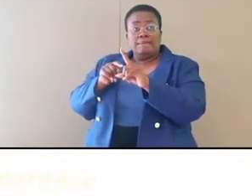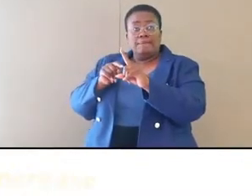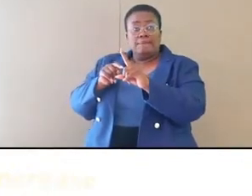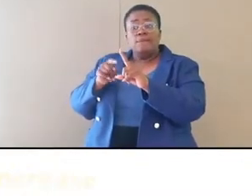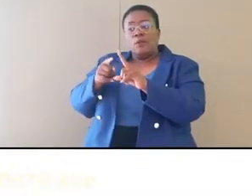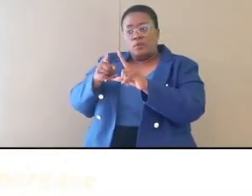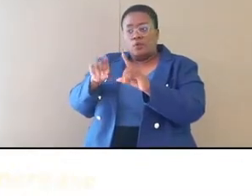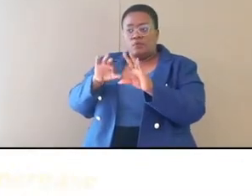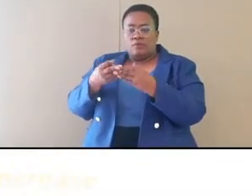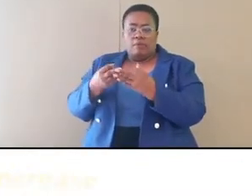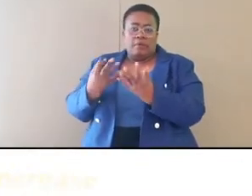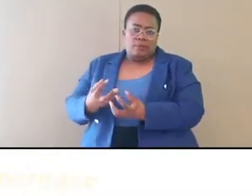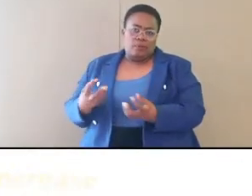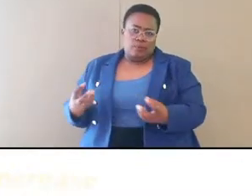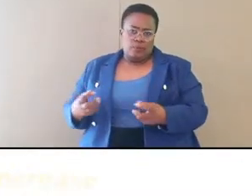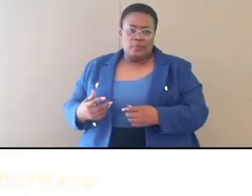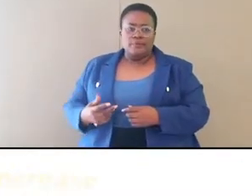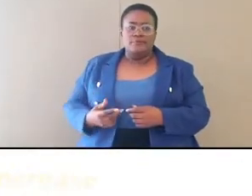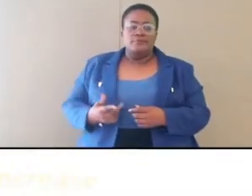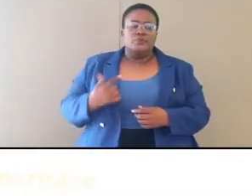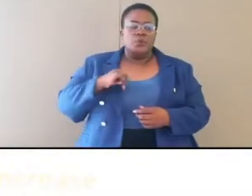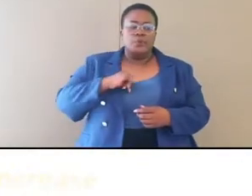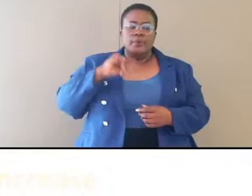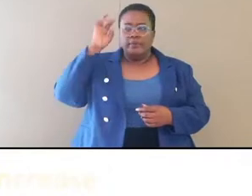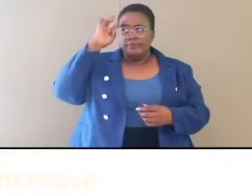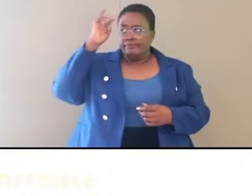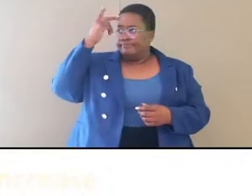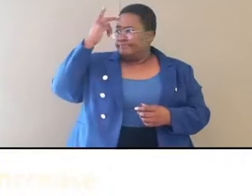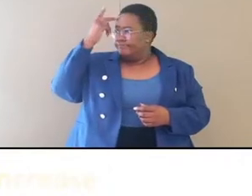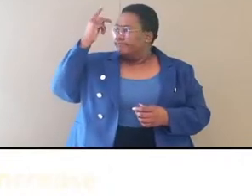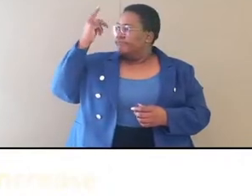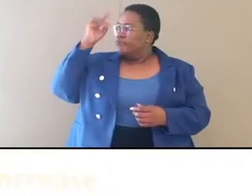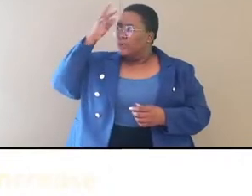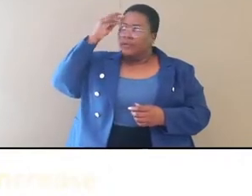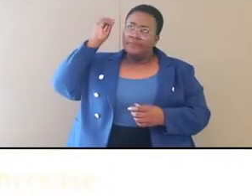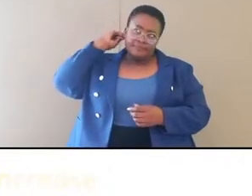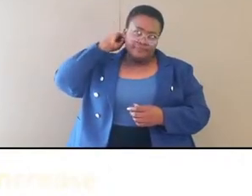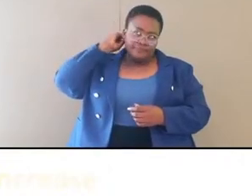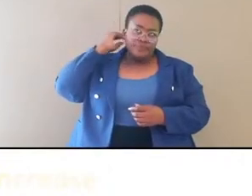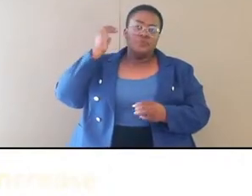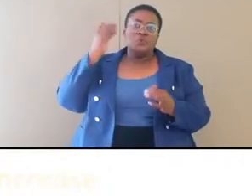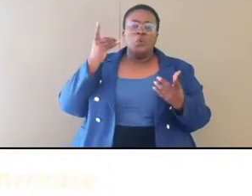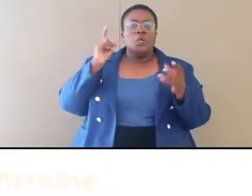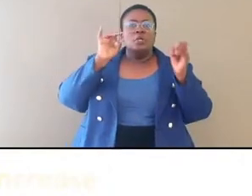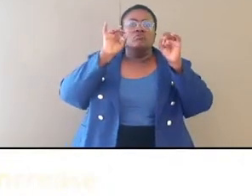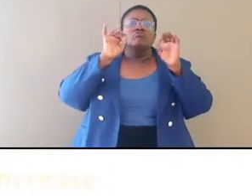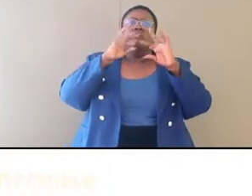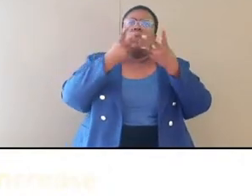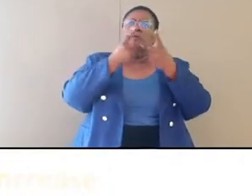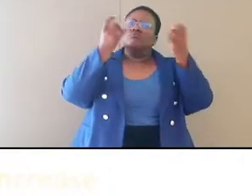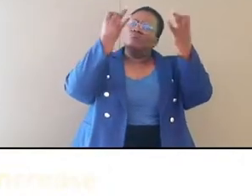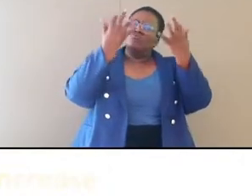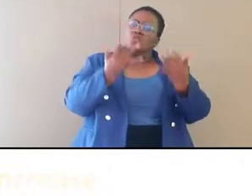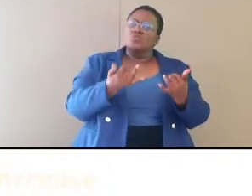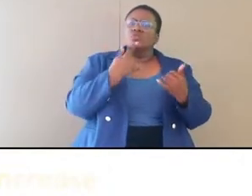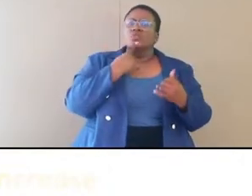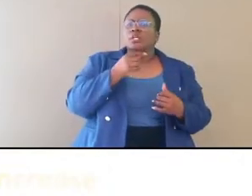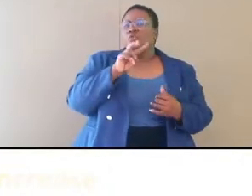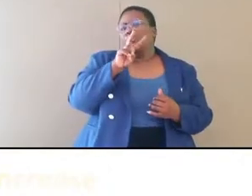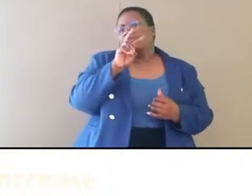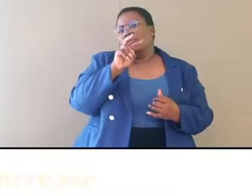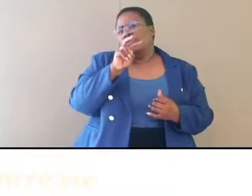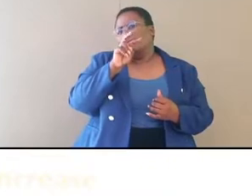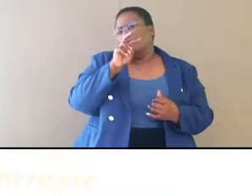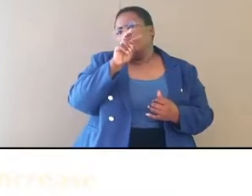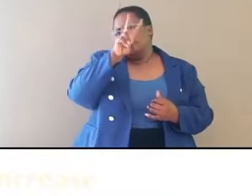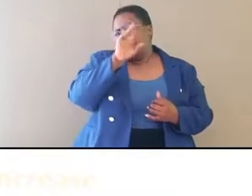We had to consider that Treasury might say that even 23 billion for that increase to the